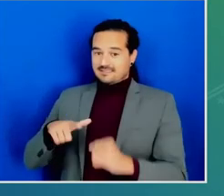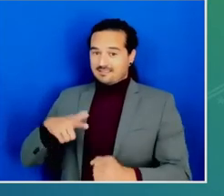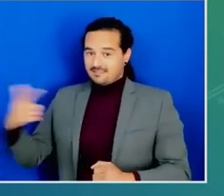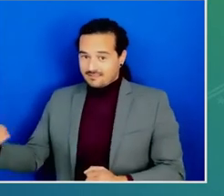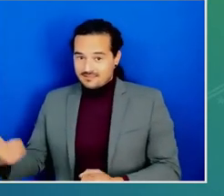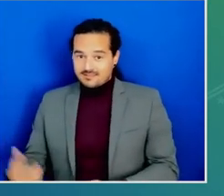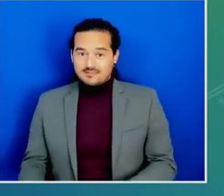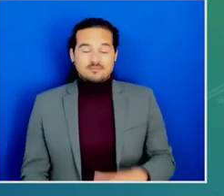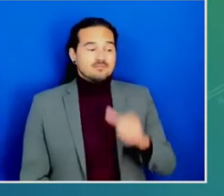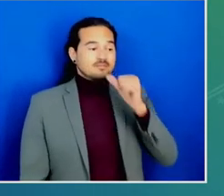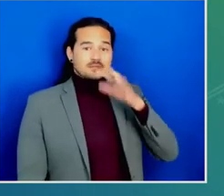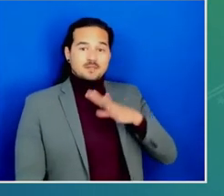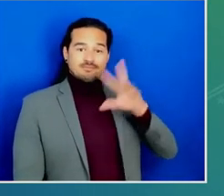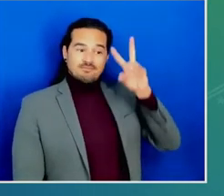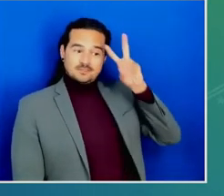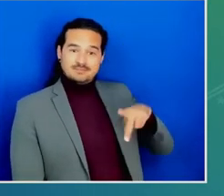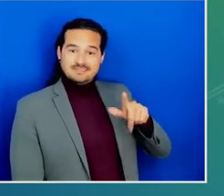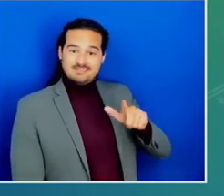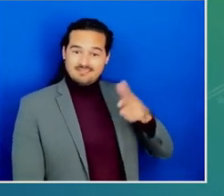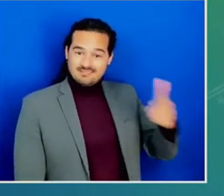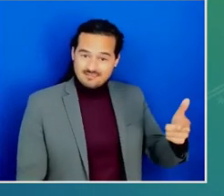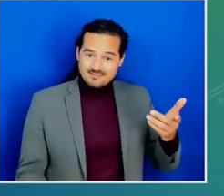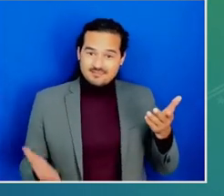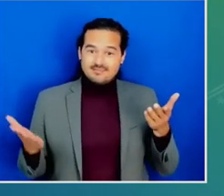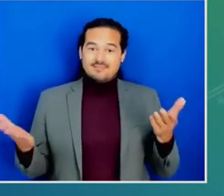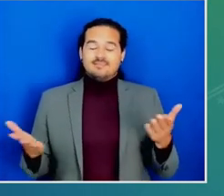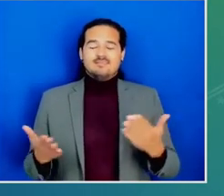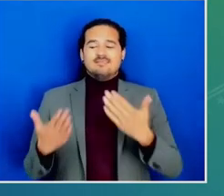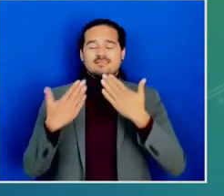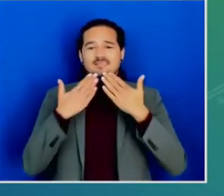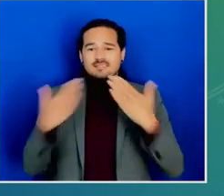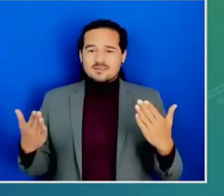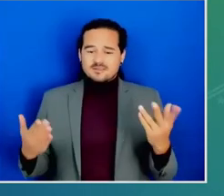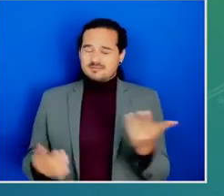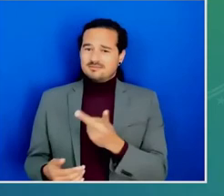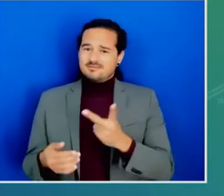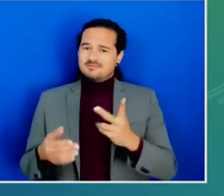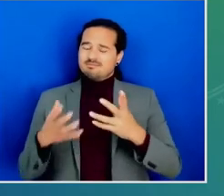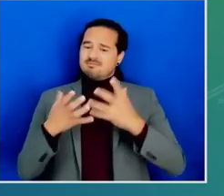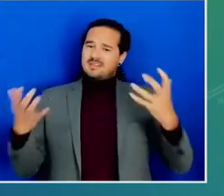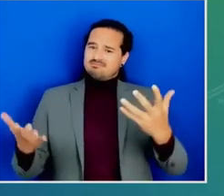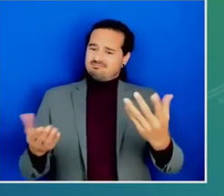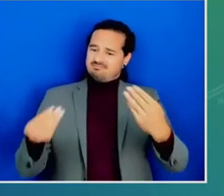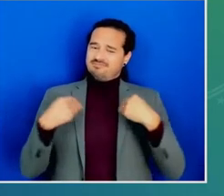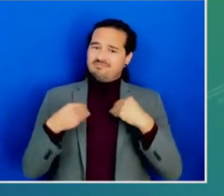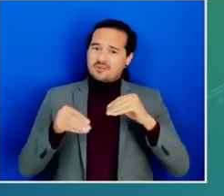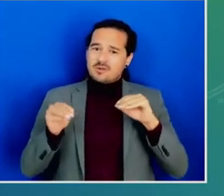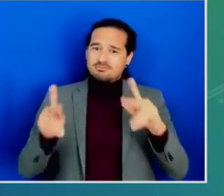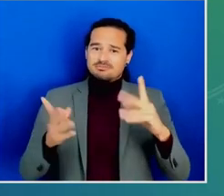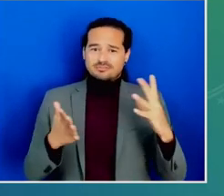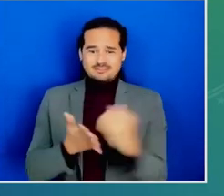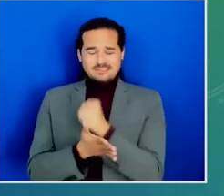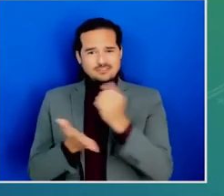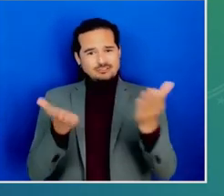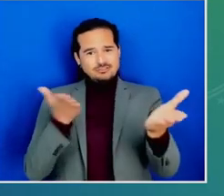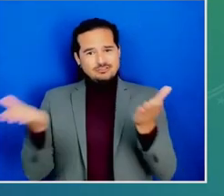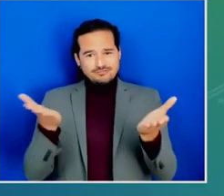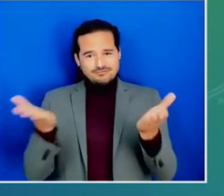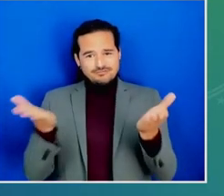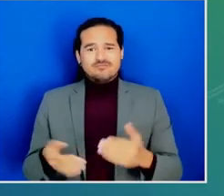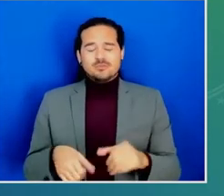Mr. President-elect, Madam Vice President-elect, thank you so much for this opportunity to